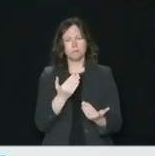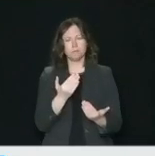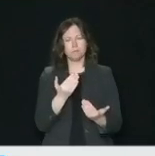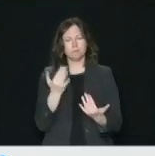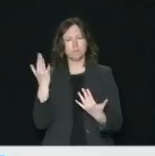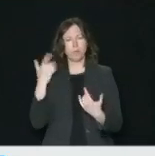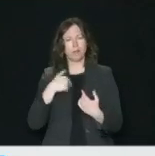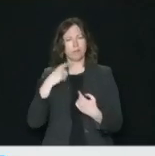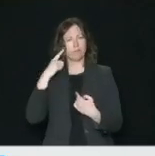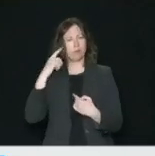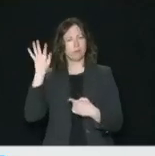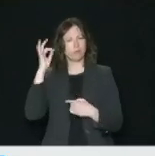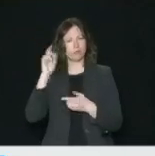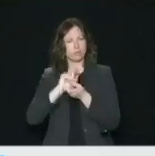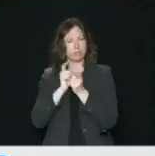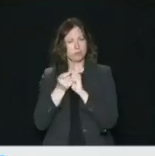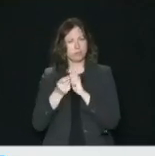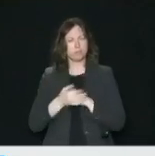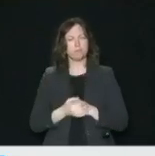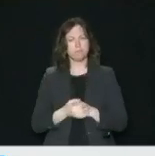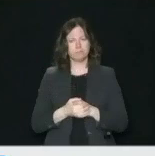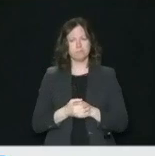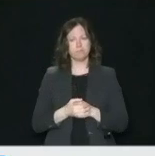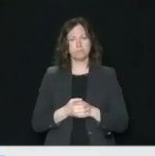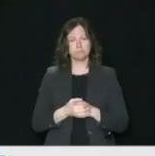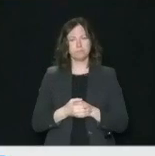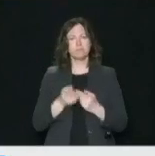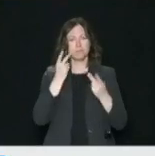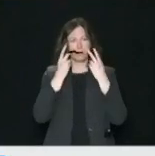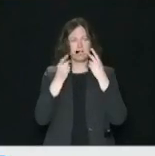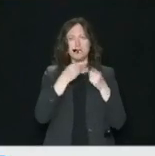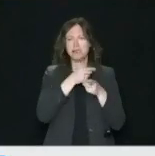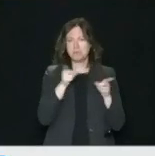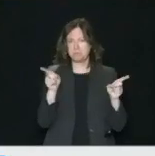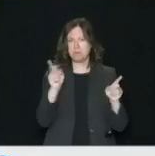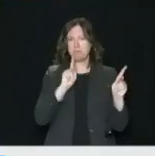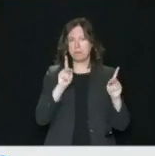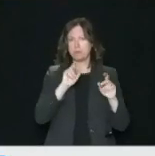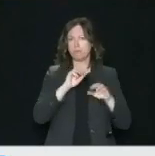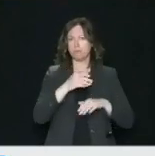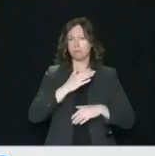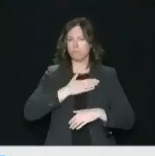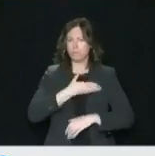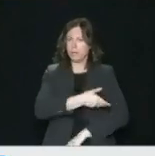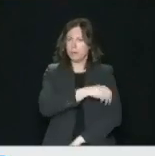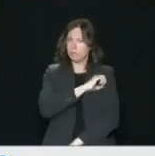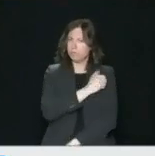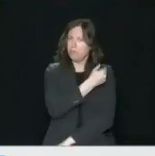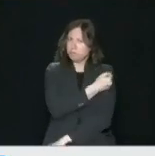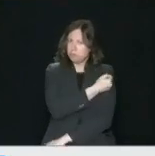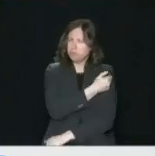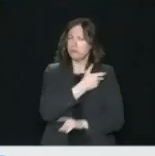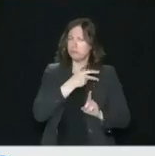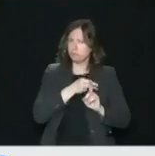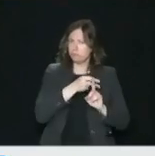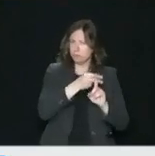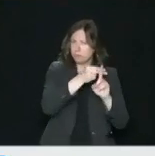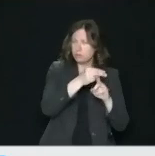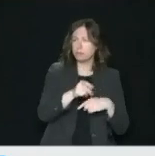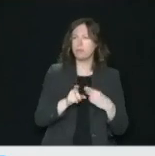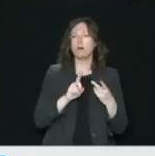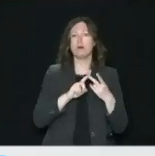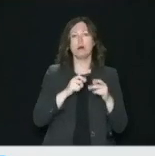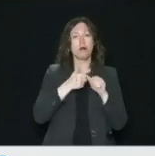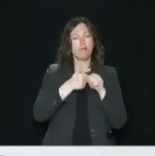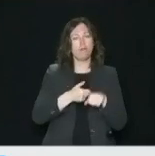Nguyen. Quebec will next week announce that a fourth dose will be offered to some